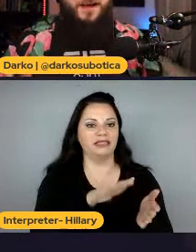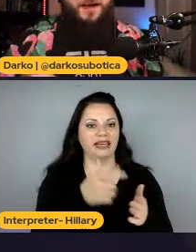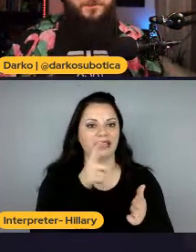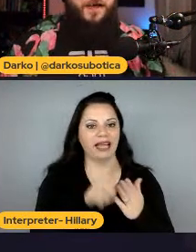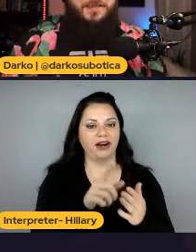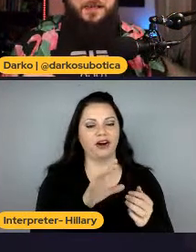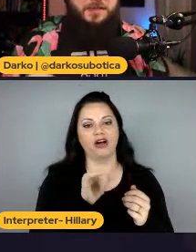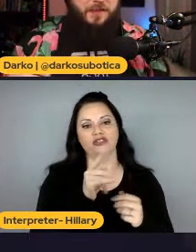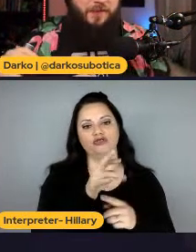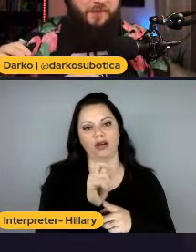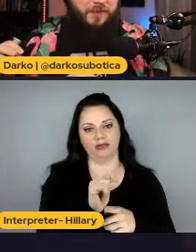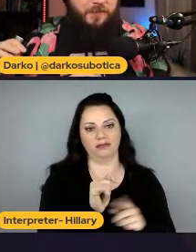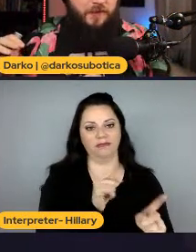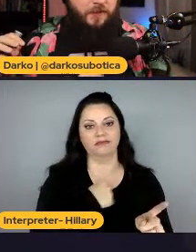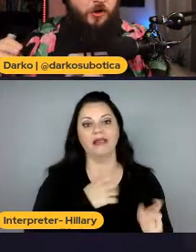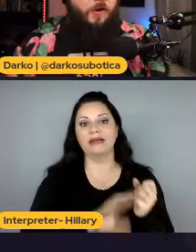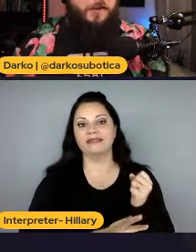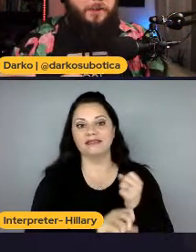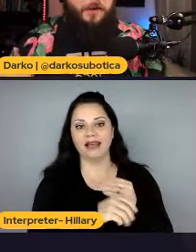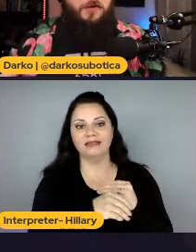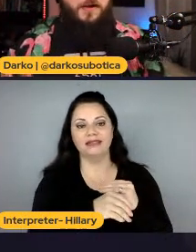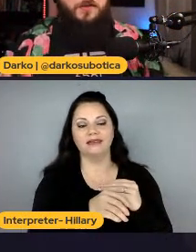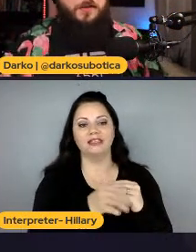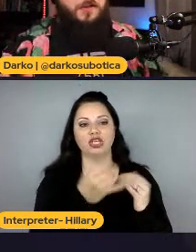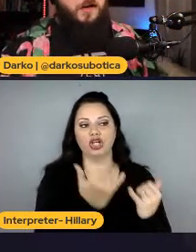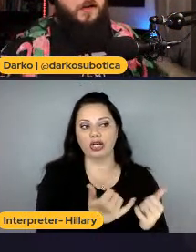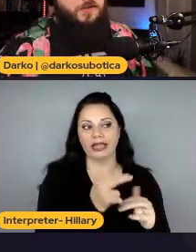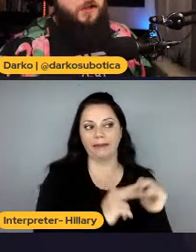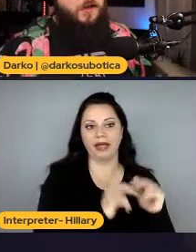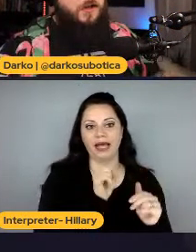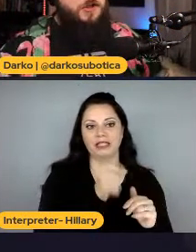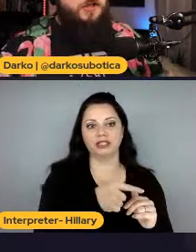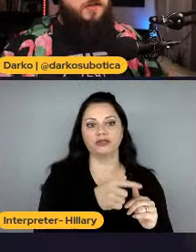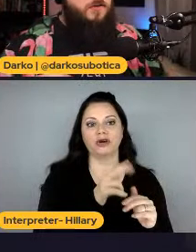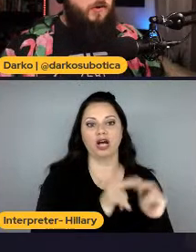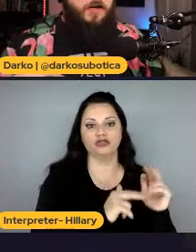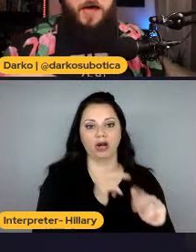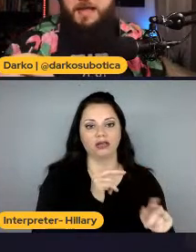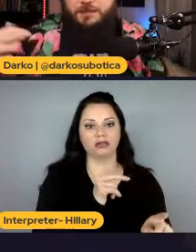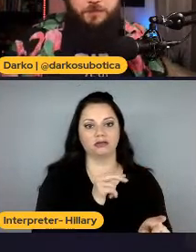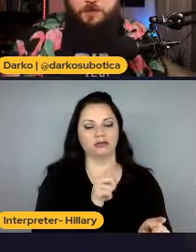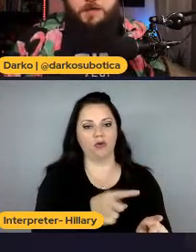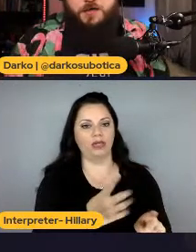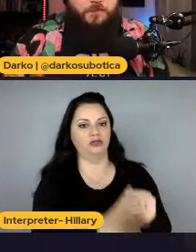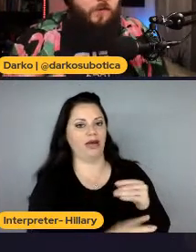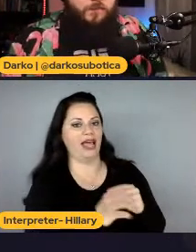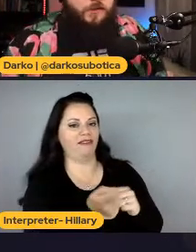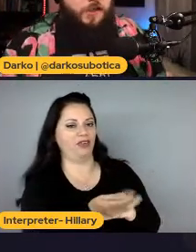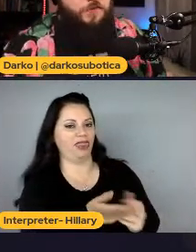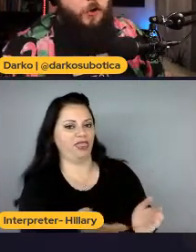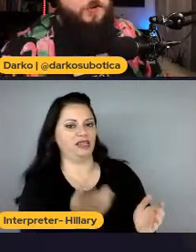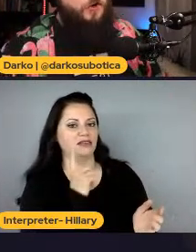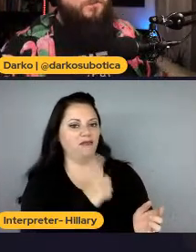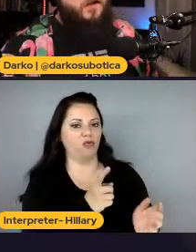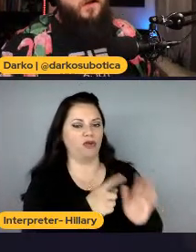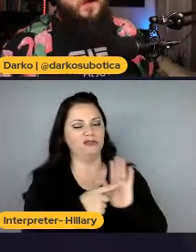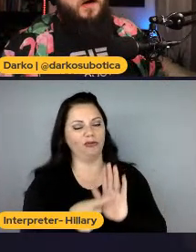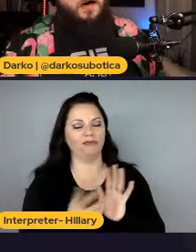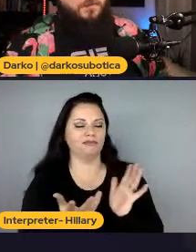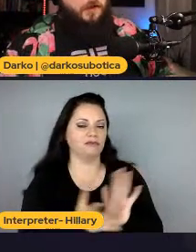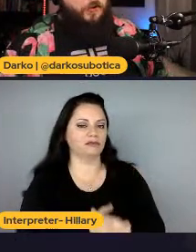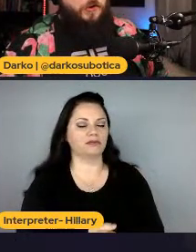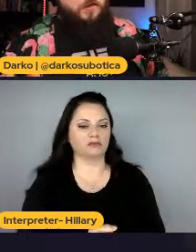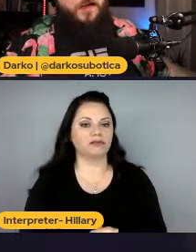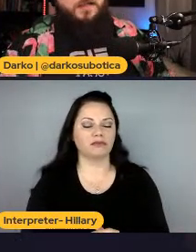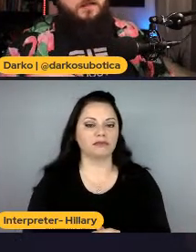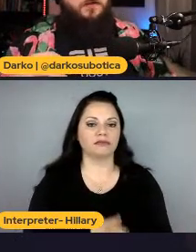I'm extending the currently built-in SQS construct just so I can add some few things here for the sake of show. So